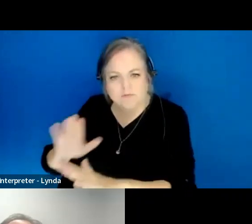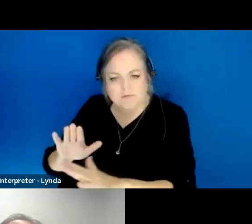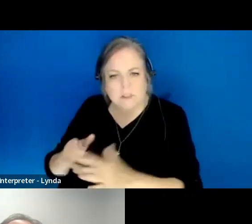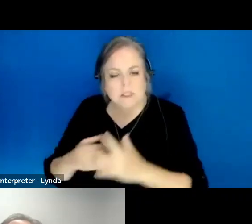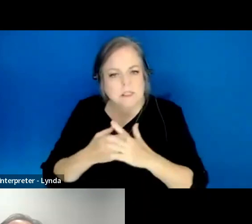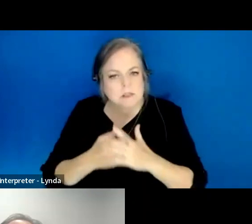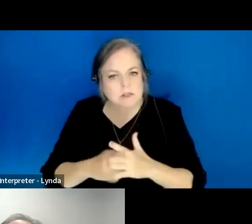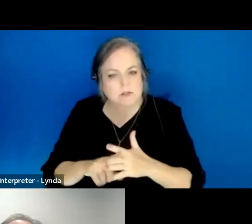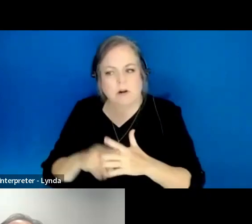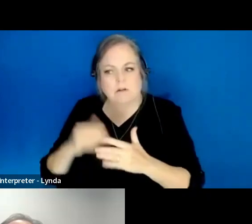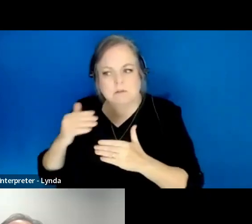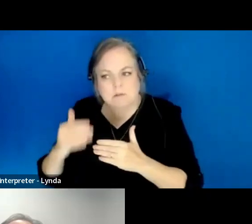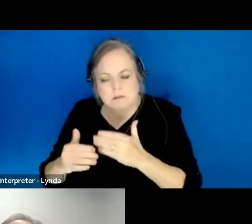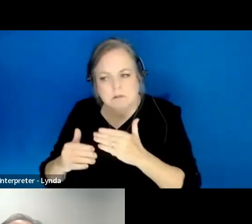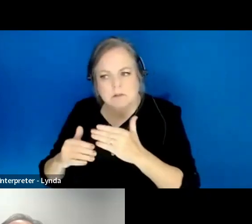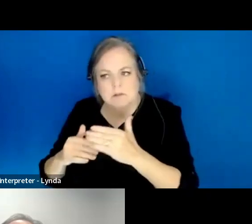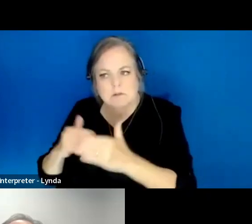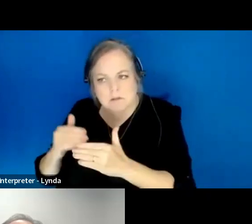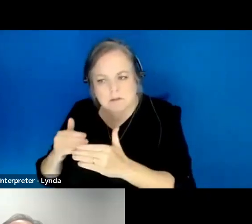start chipping away at their questions.